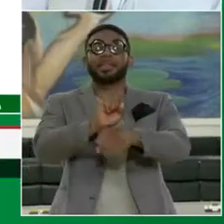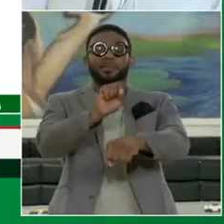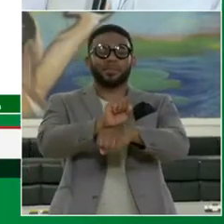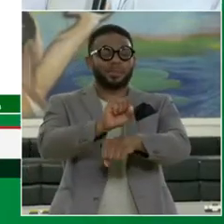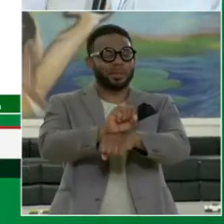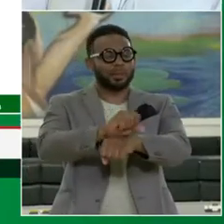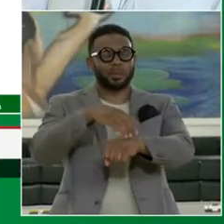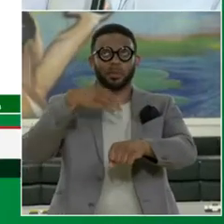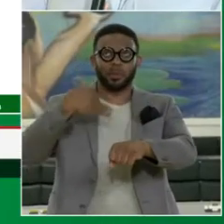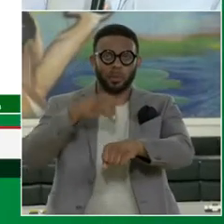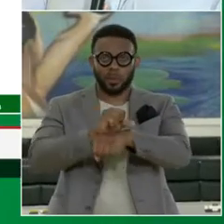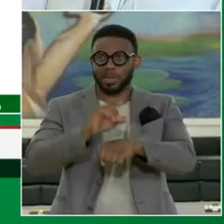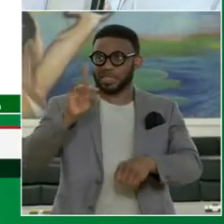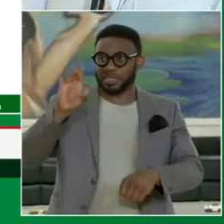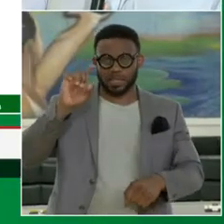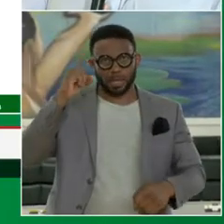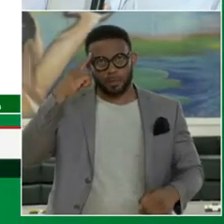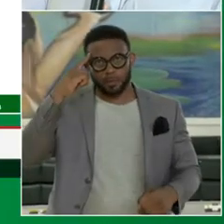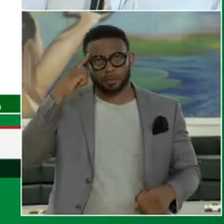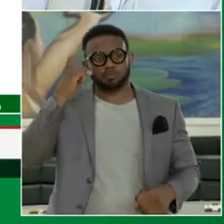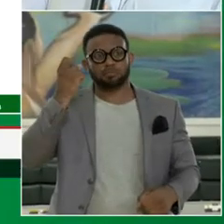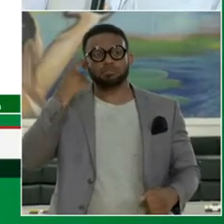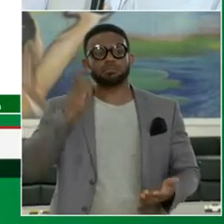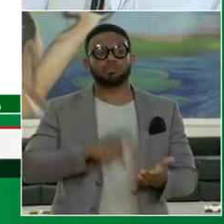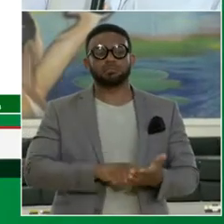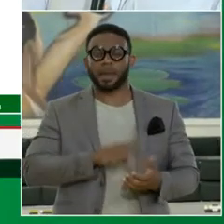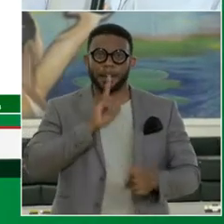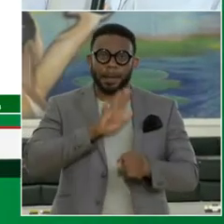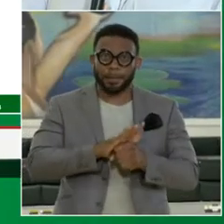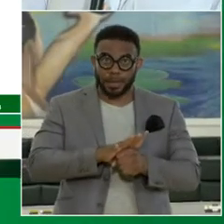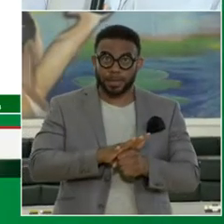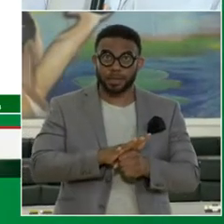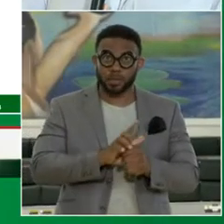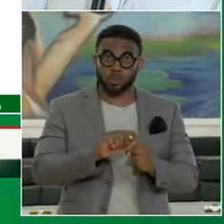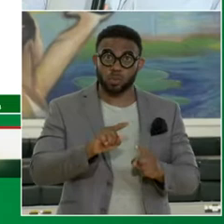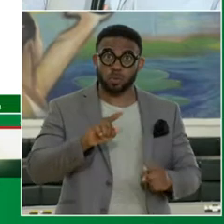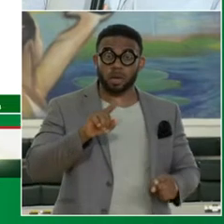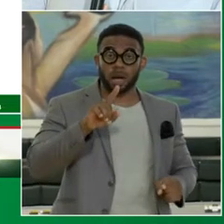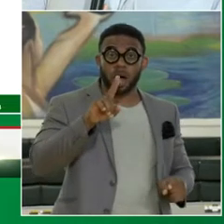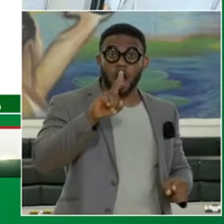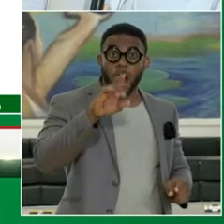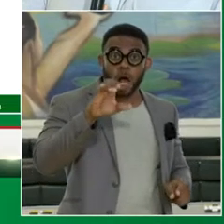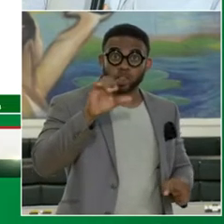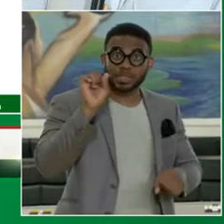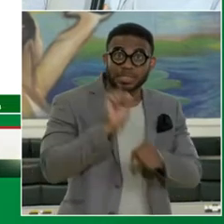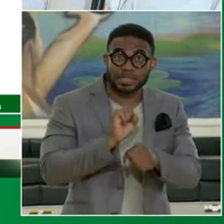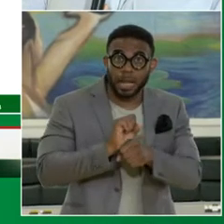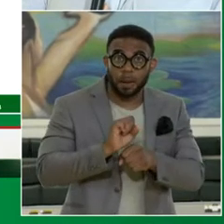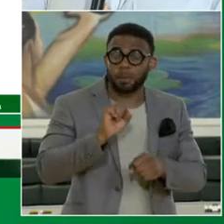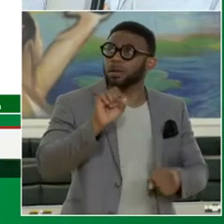And so the district government has committed to 100 jobs,